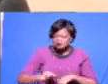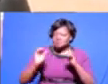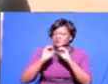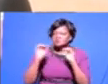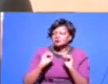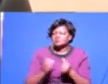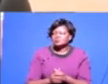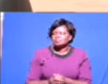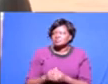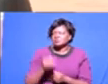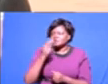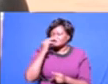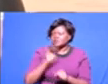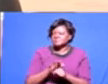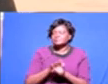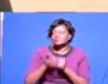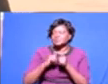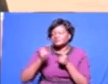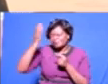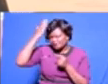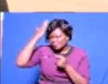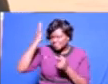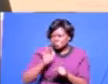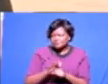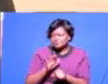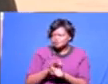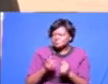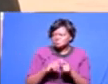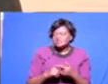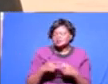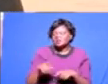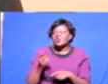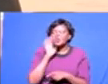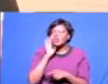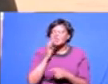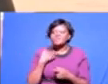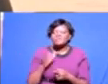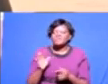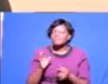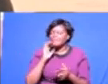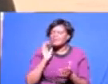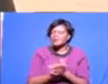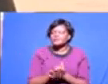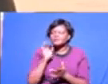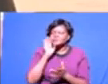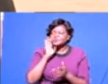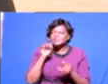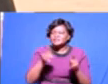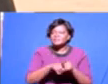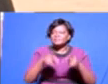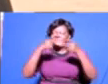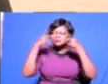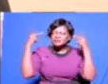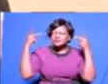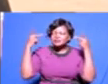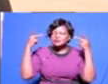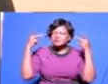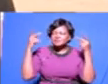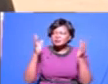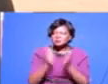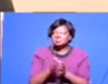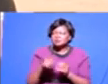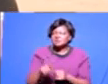humor. He was a humble man. He was not into gossip. He believed gossip was terrorism, and he didn't